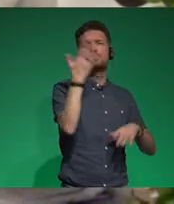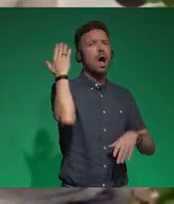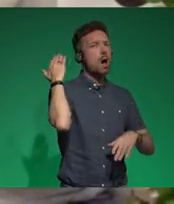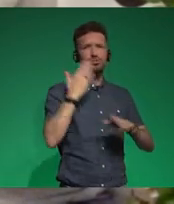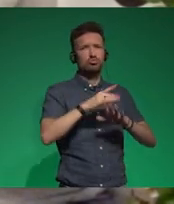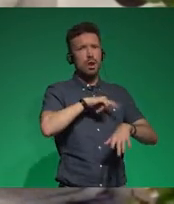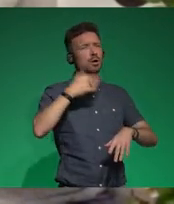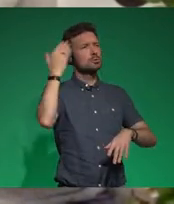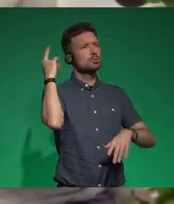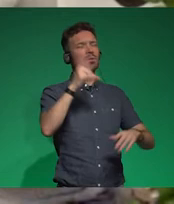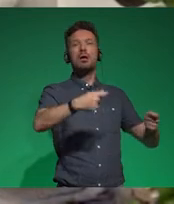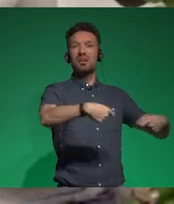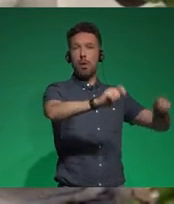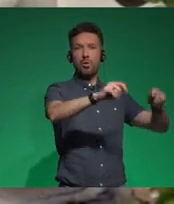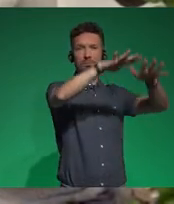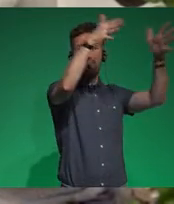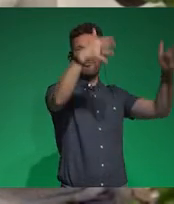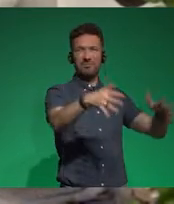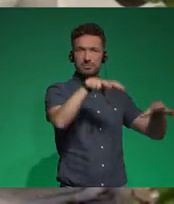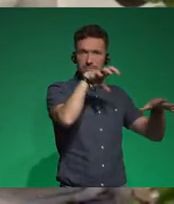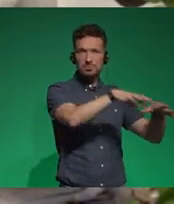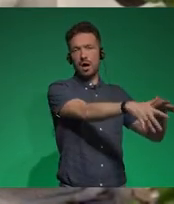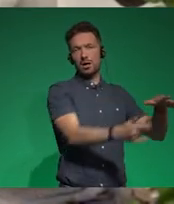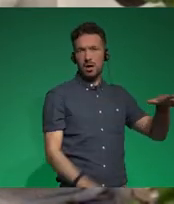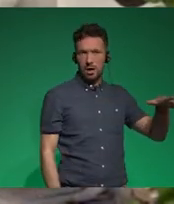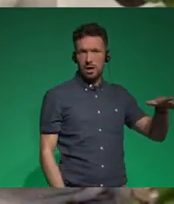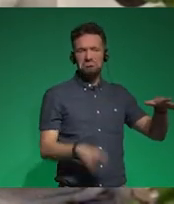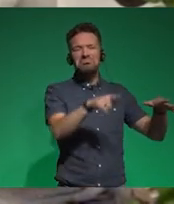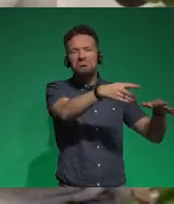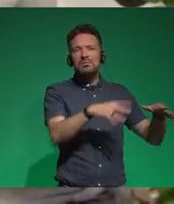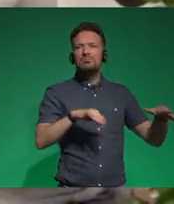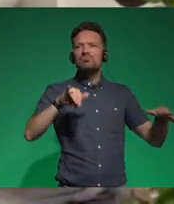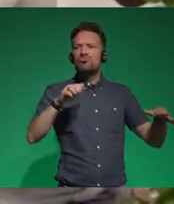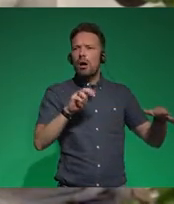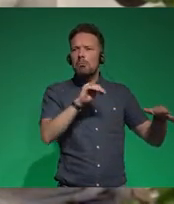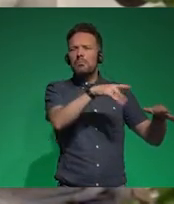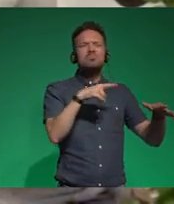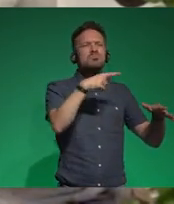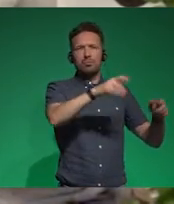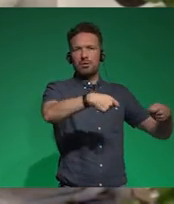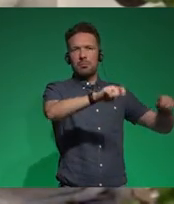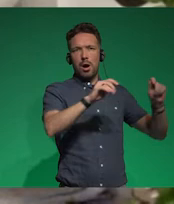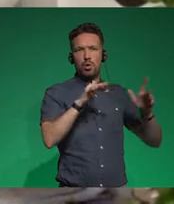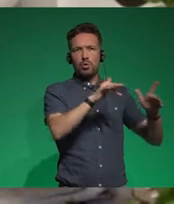indigenous people, of the Cham people. And at that same time, I was working on